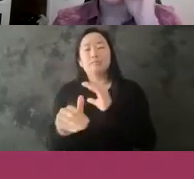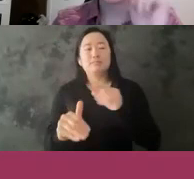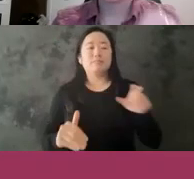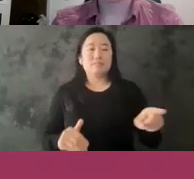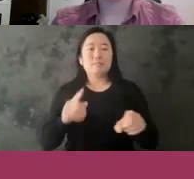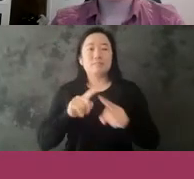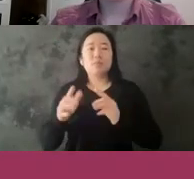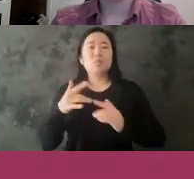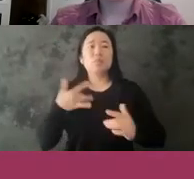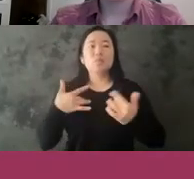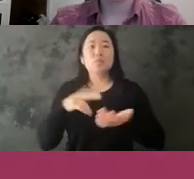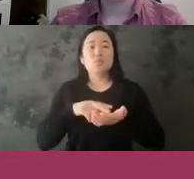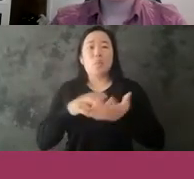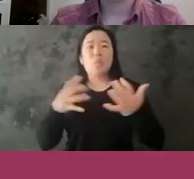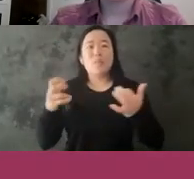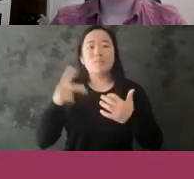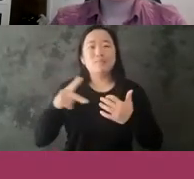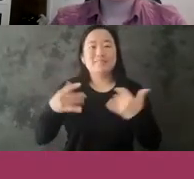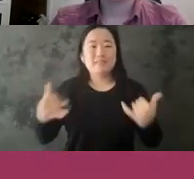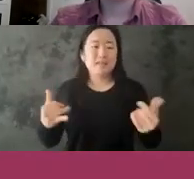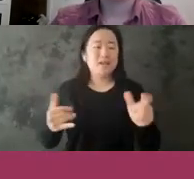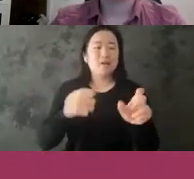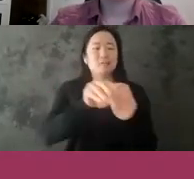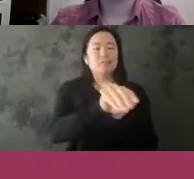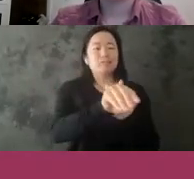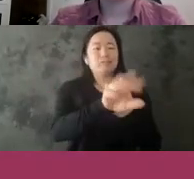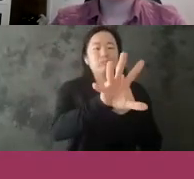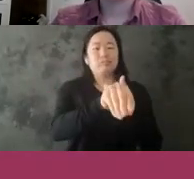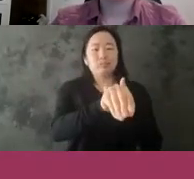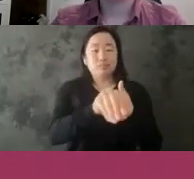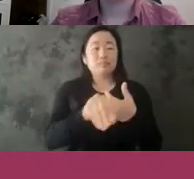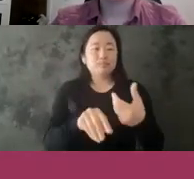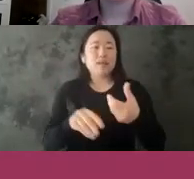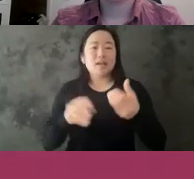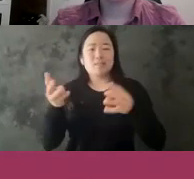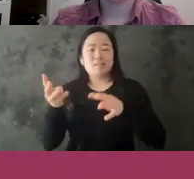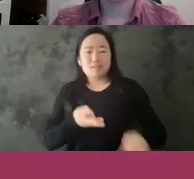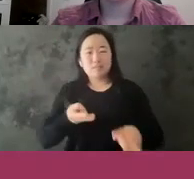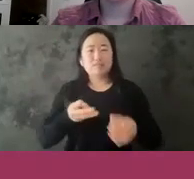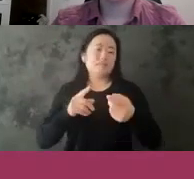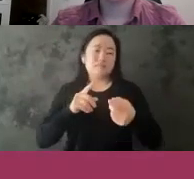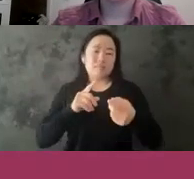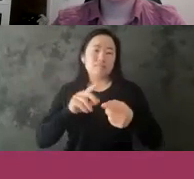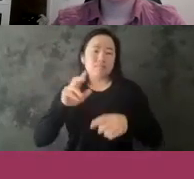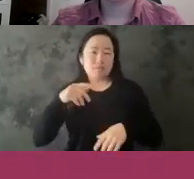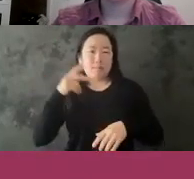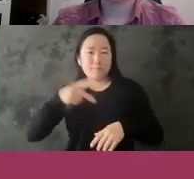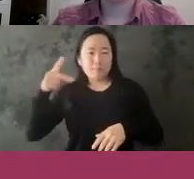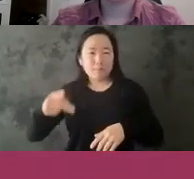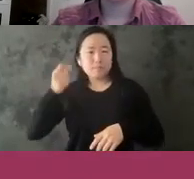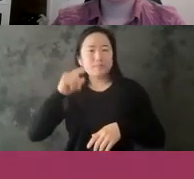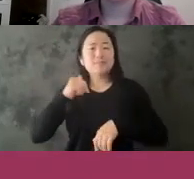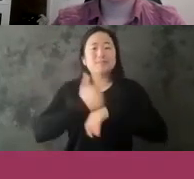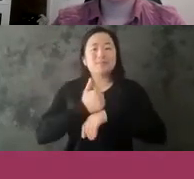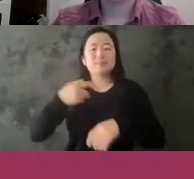slides, you can scan the QR code and it'll download a copy of the PowerPoint slides in PDF form. So we just